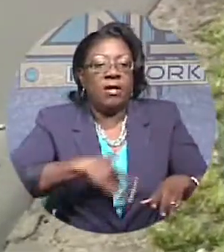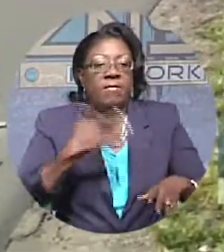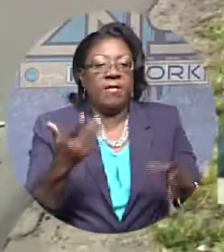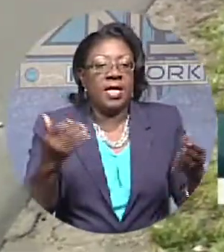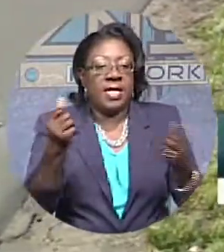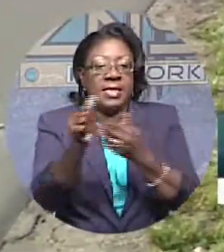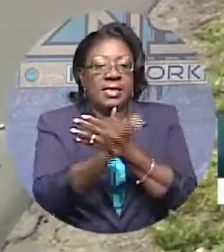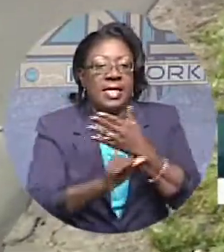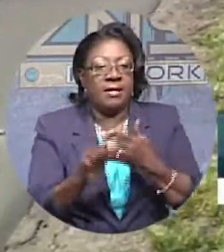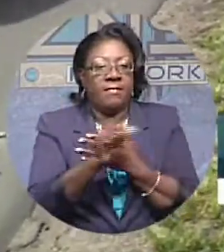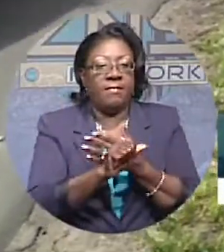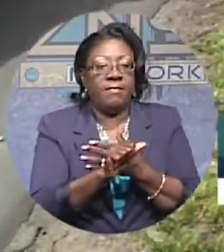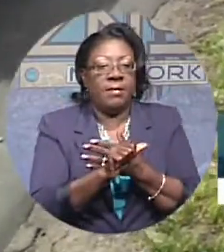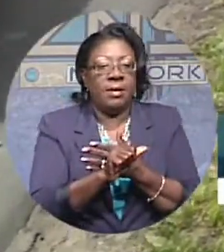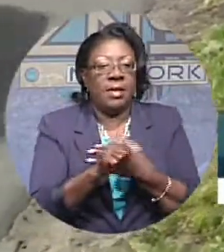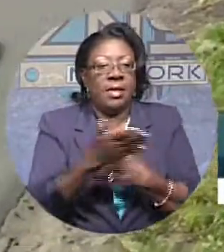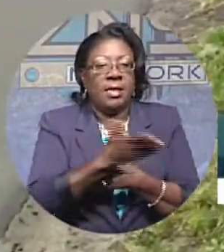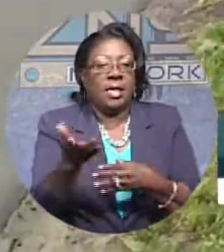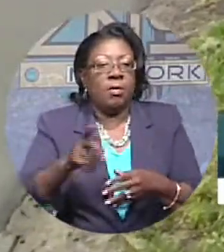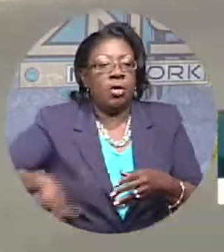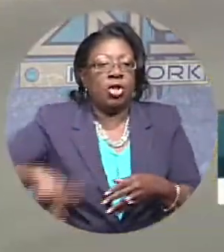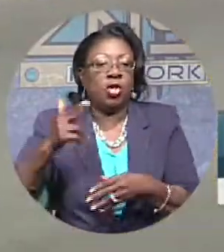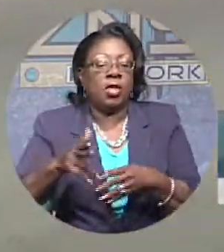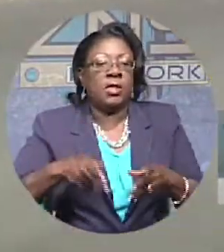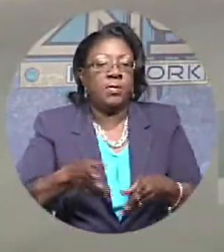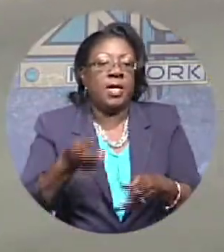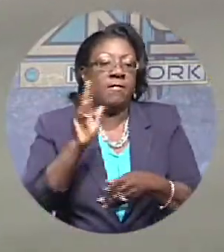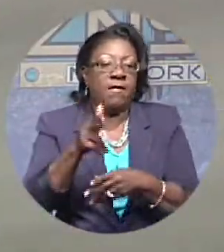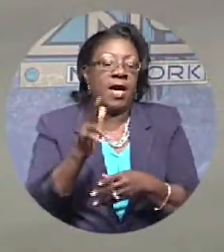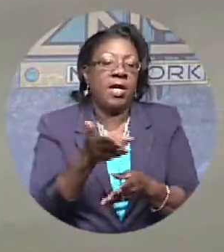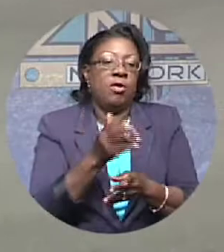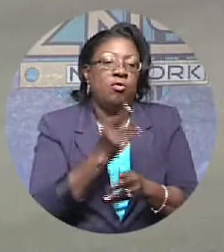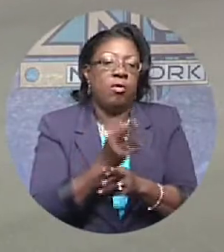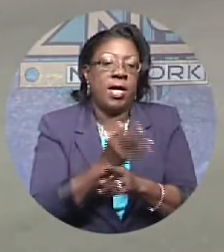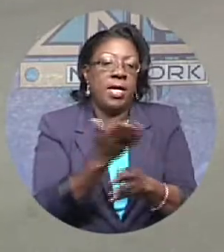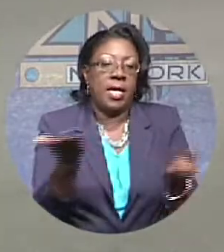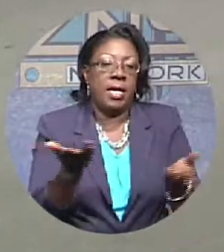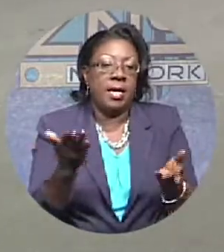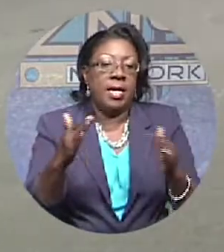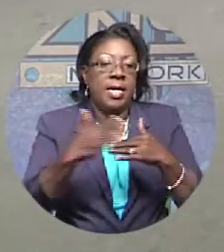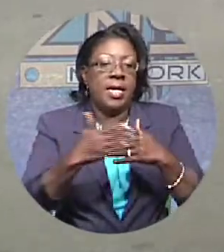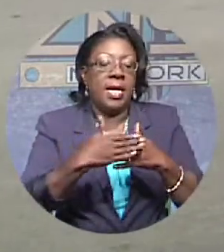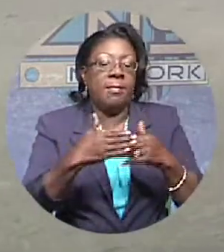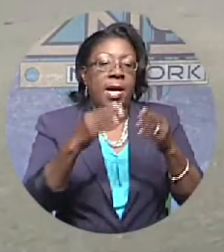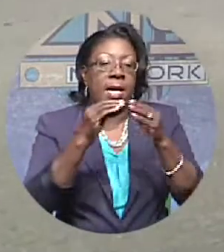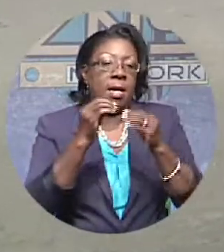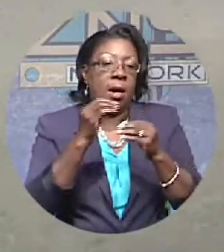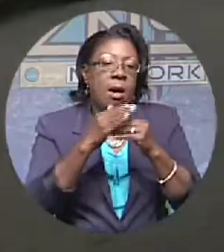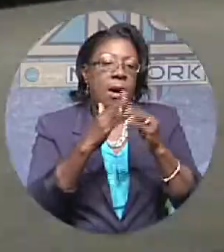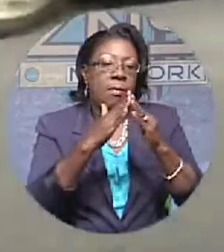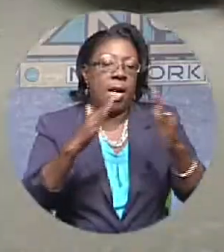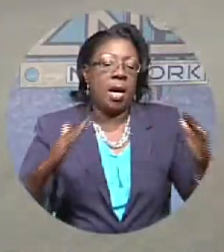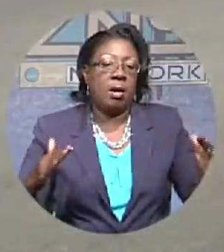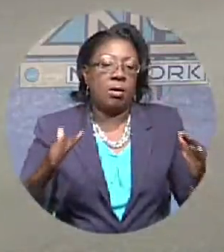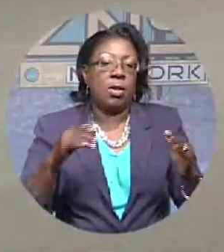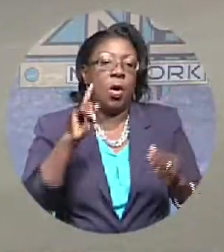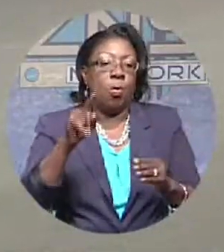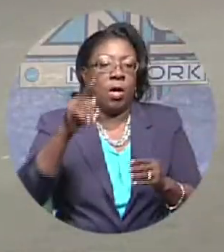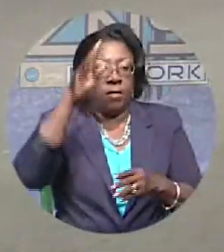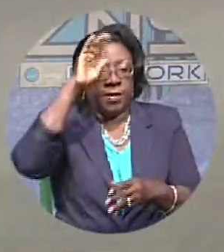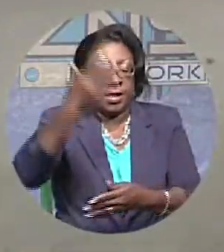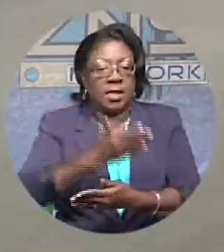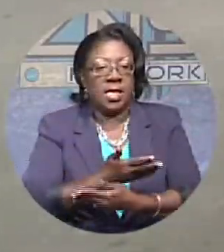let's face it, so here were shots being fired right here, right in the vicinity of my house. One of my sons is home with me,